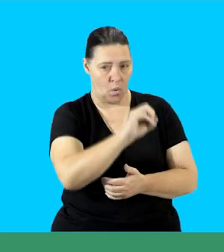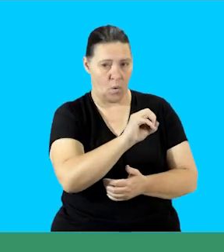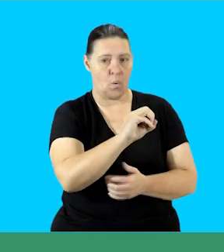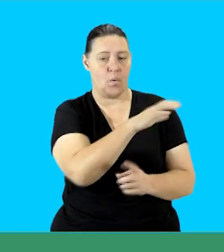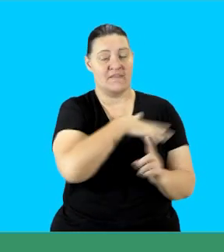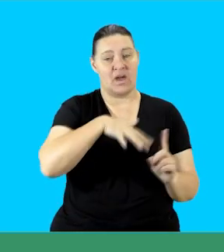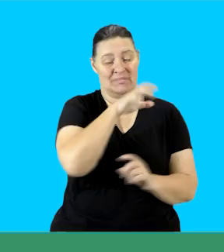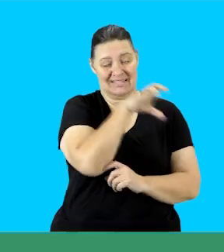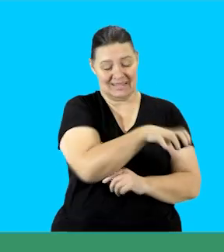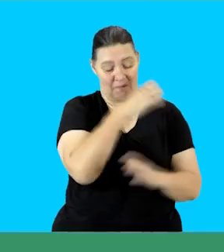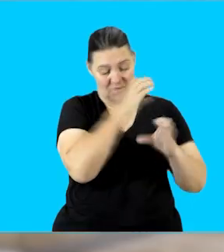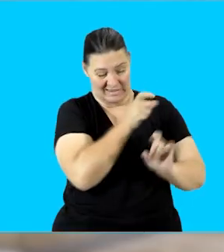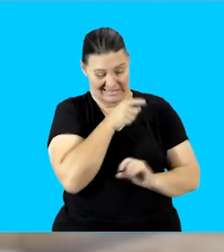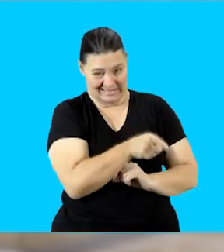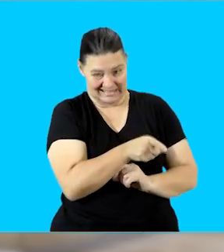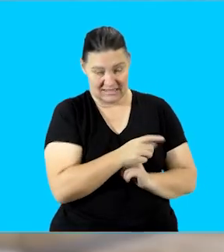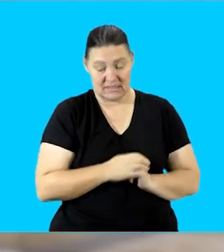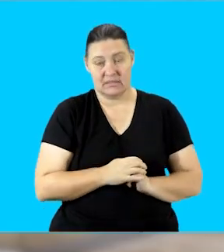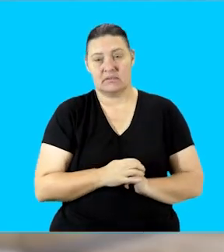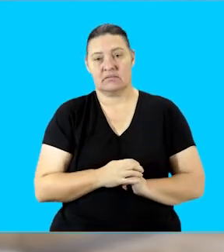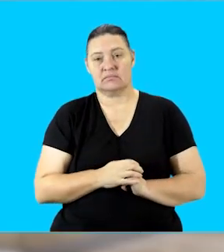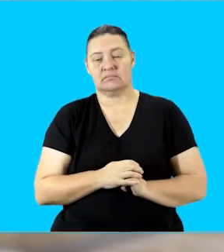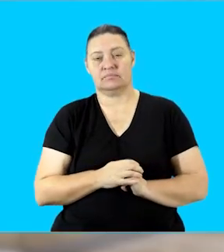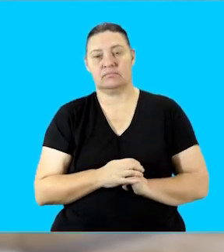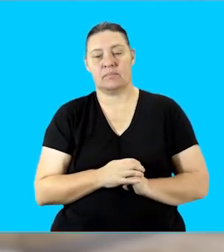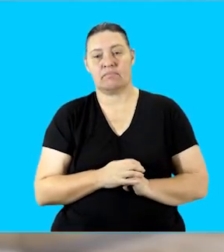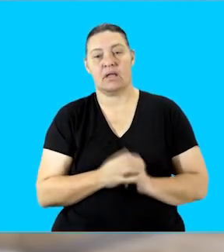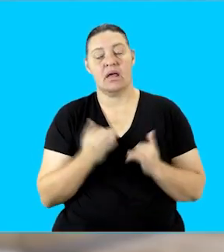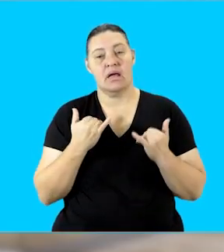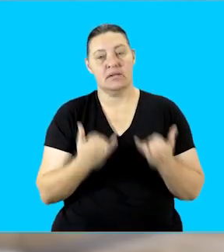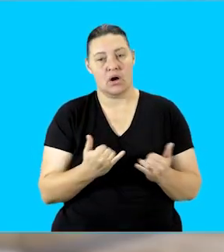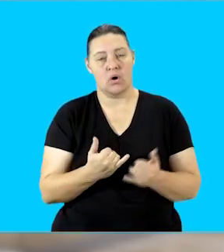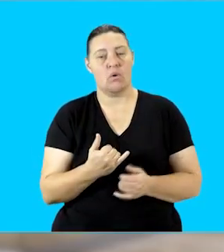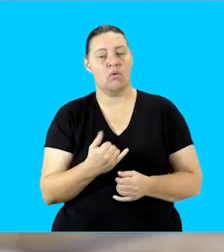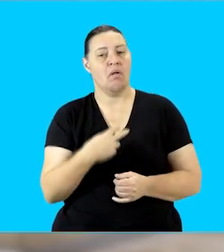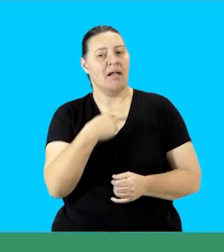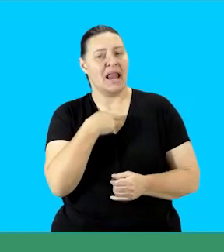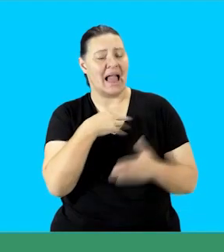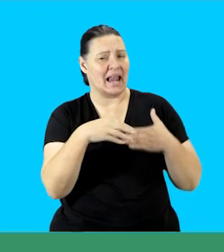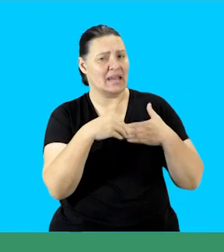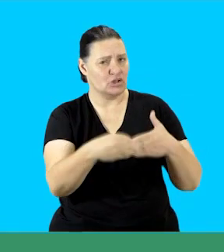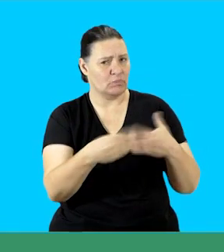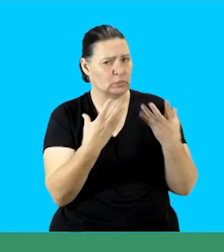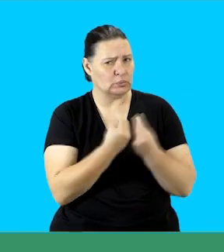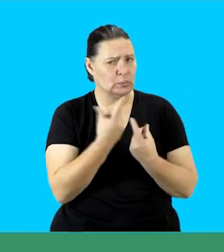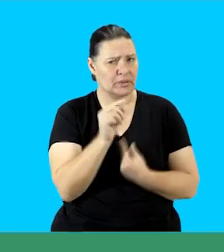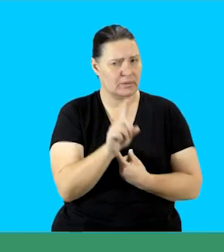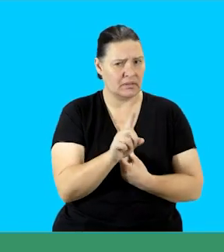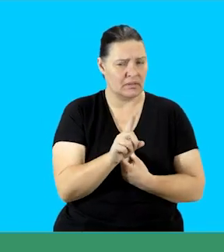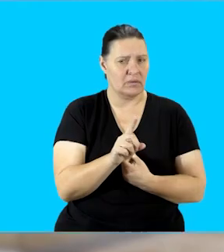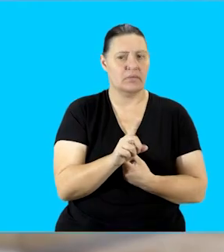micro environment. We are focusing on the micro. So remember those components. Now, lack of leadership has to do